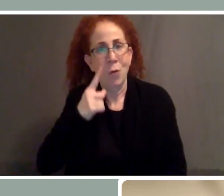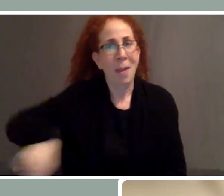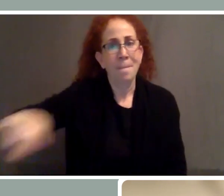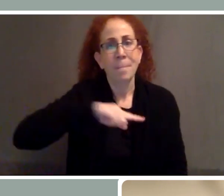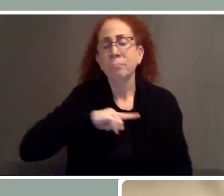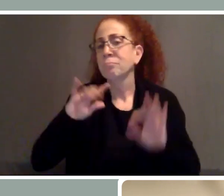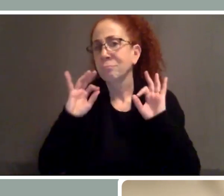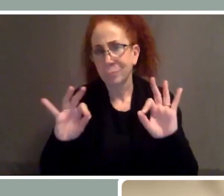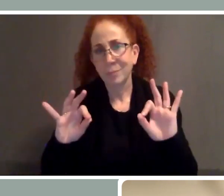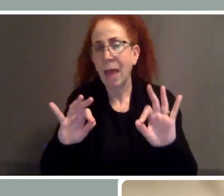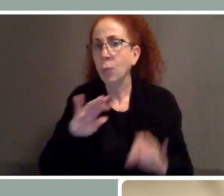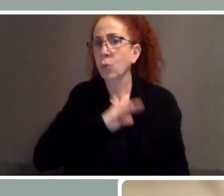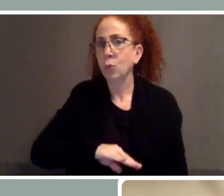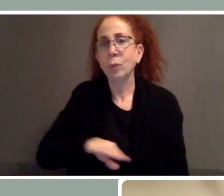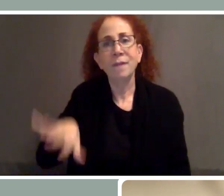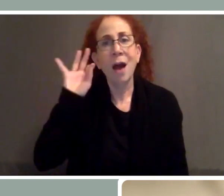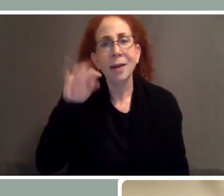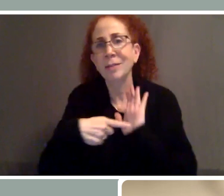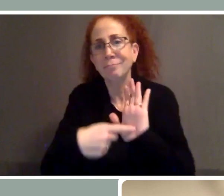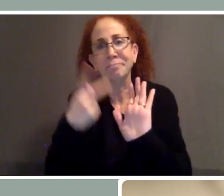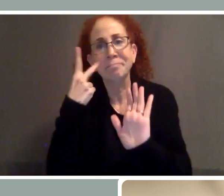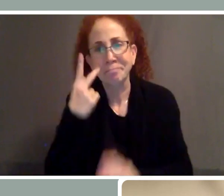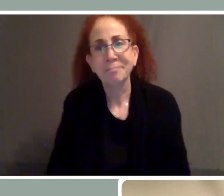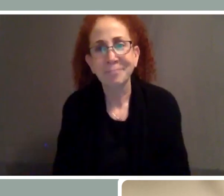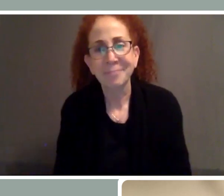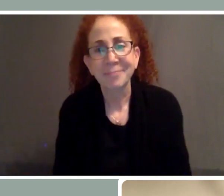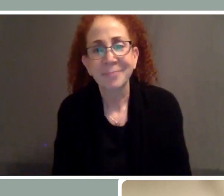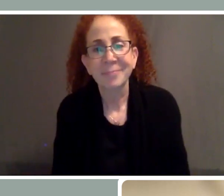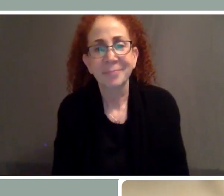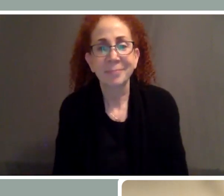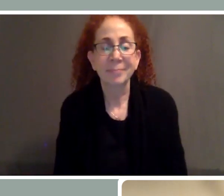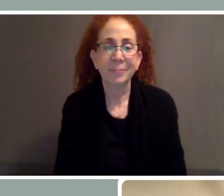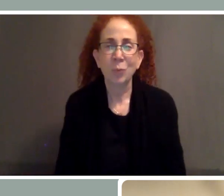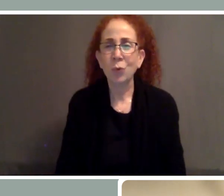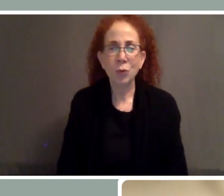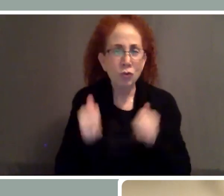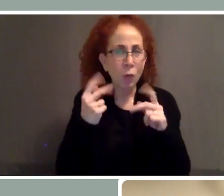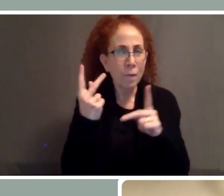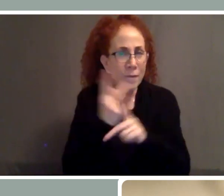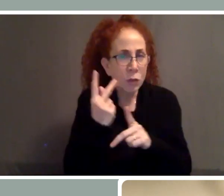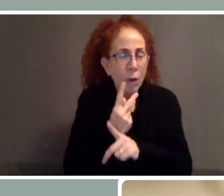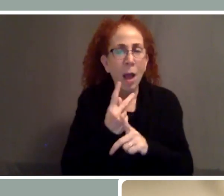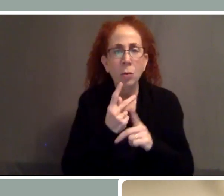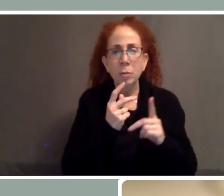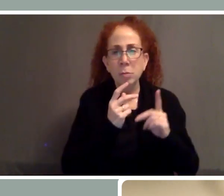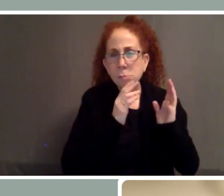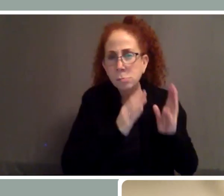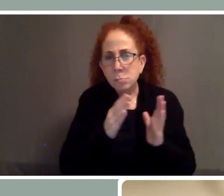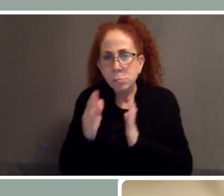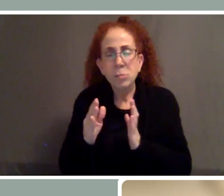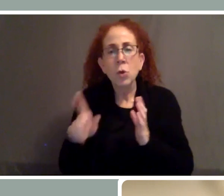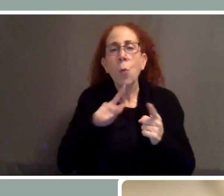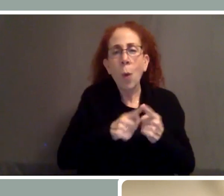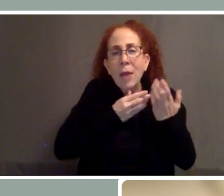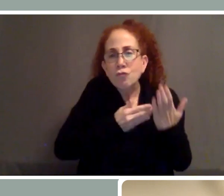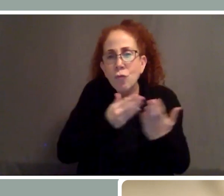was a reassuring finding when we look at things and try and think about how we recommend drugs